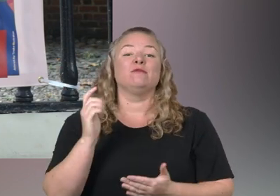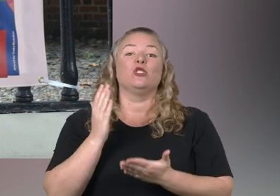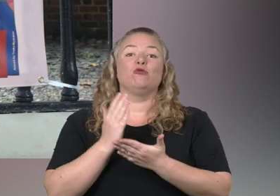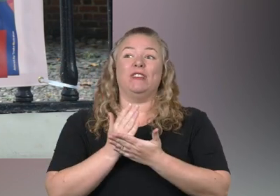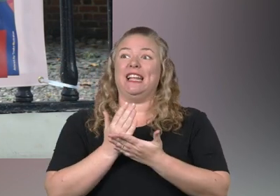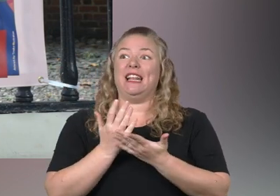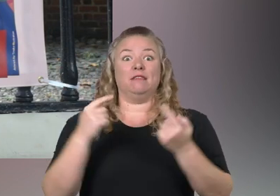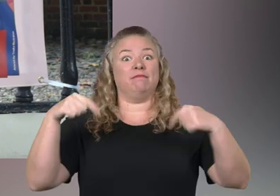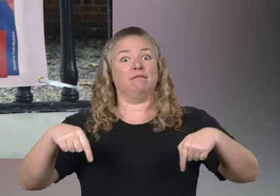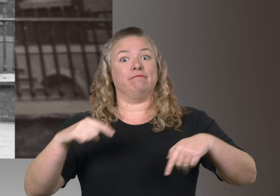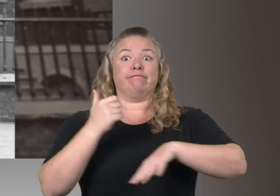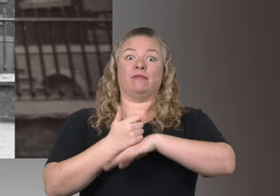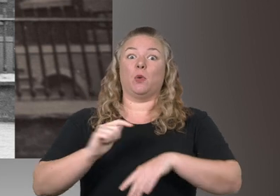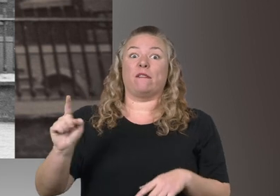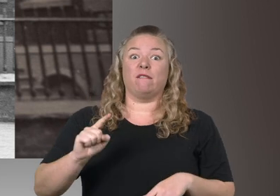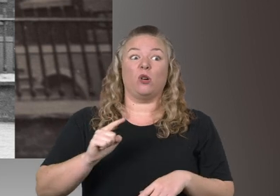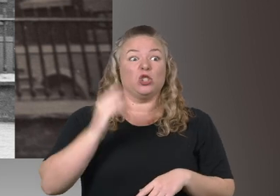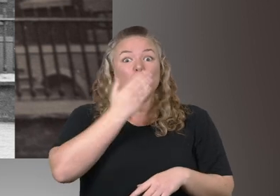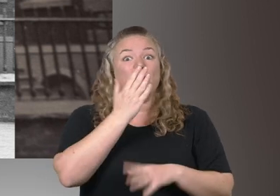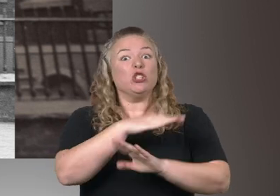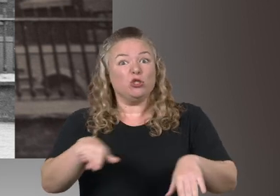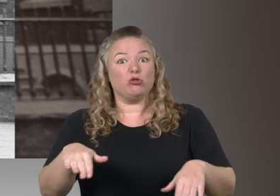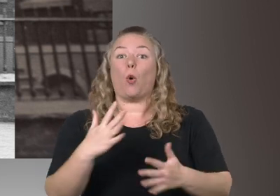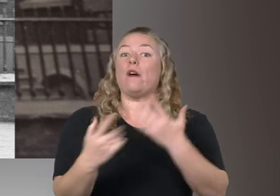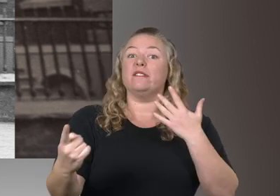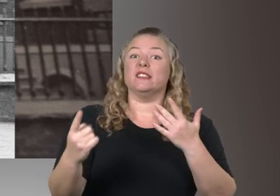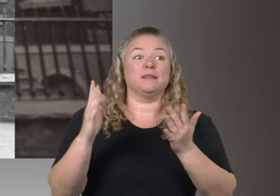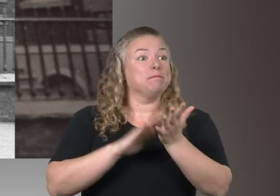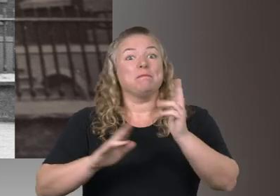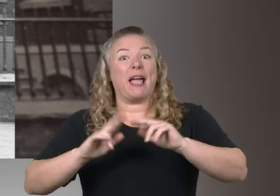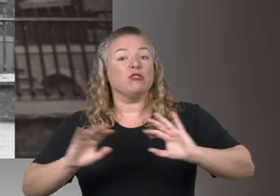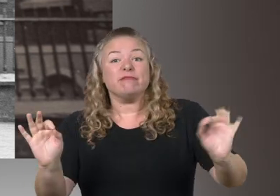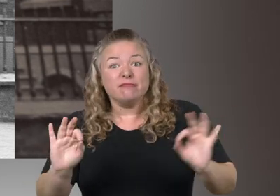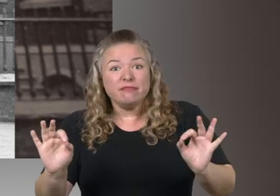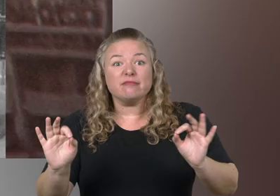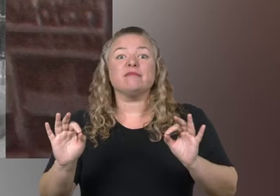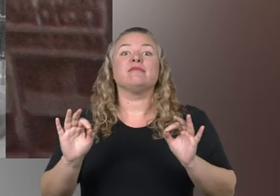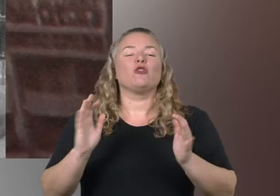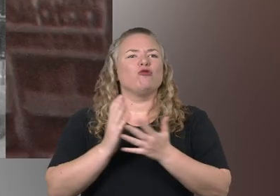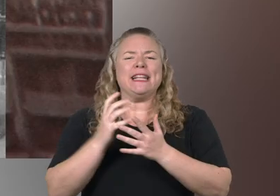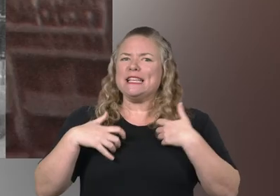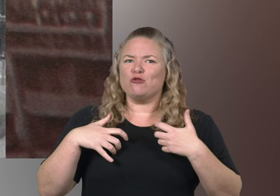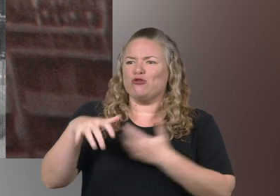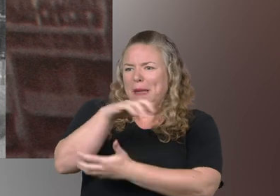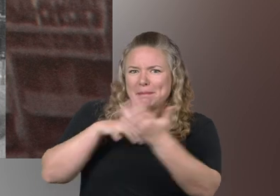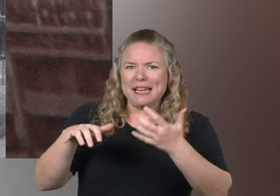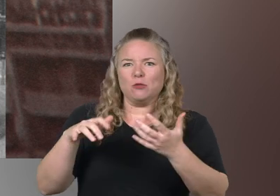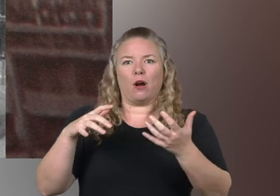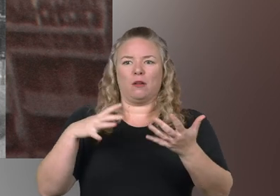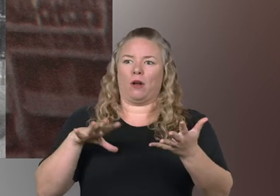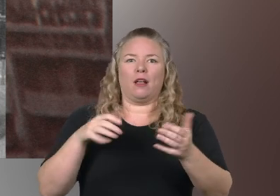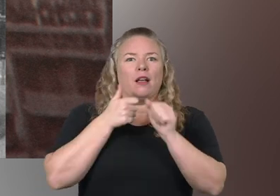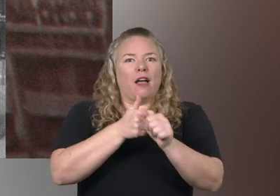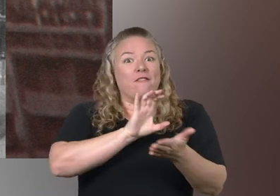Church. Mm-hmm. 1717, that's what it was. It was a school for orphans, for poor children. Mm-hmm. And you